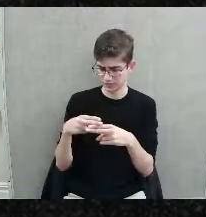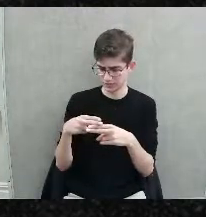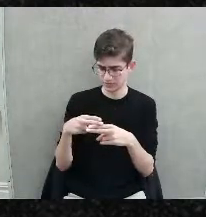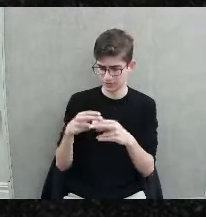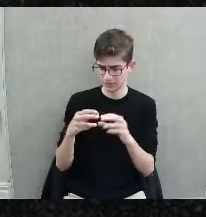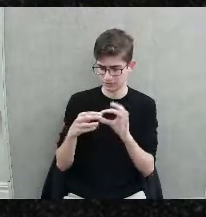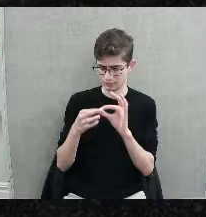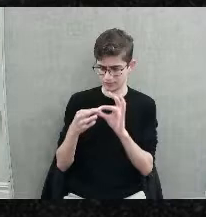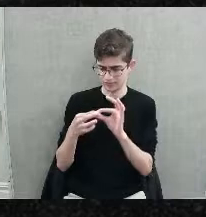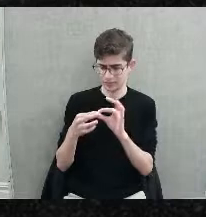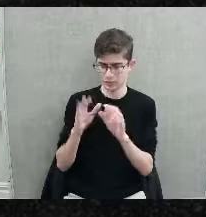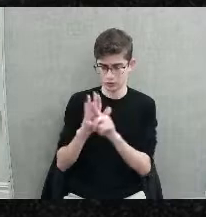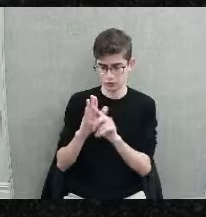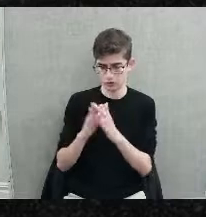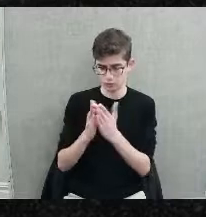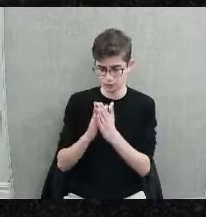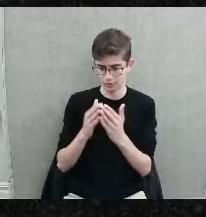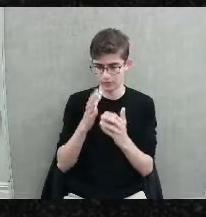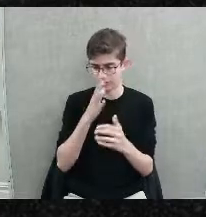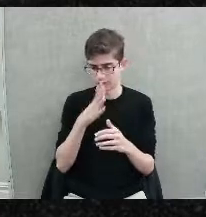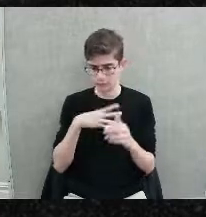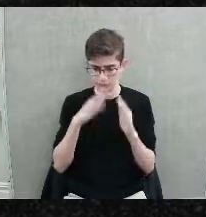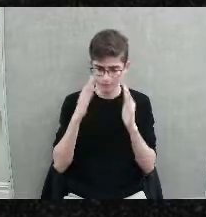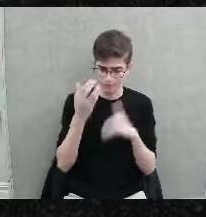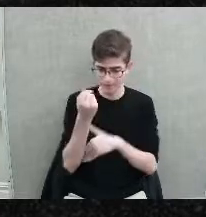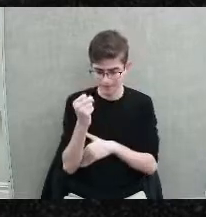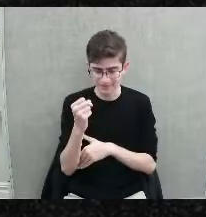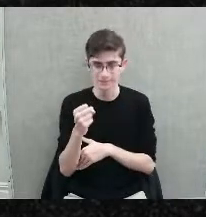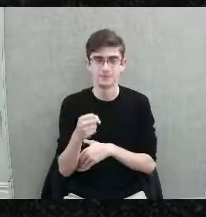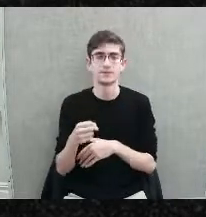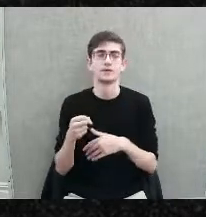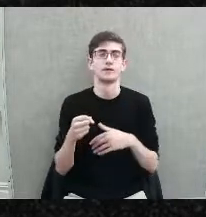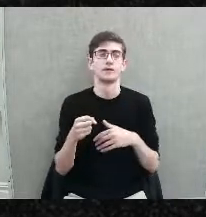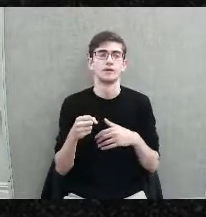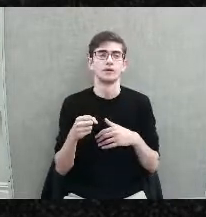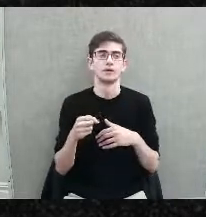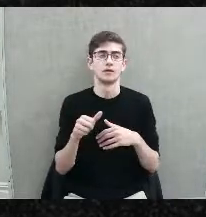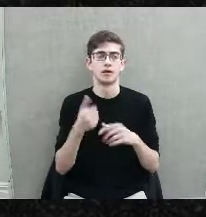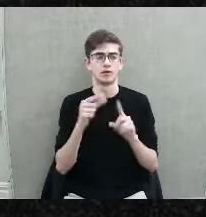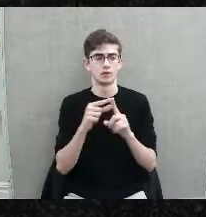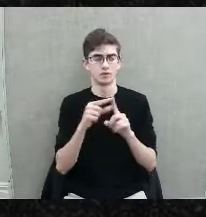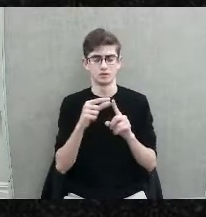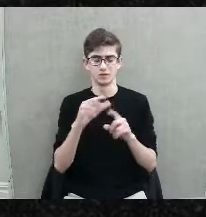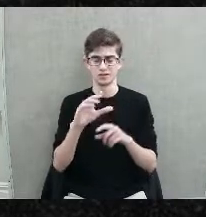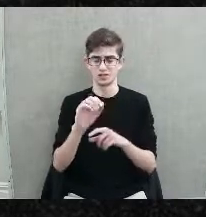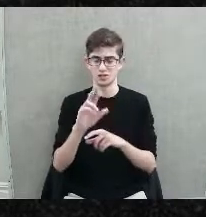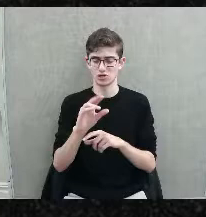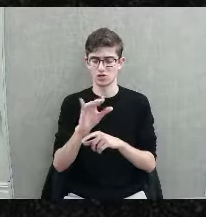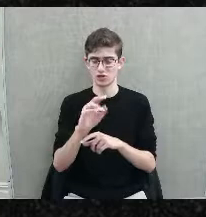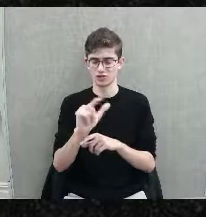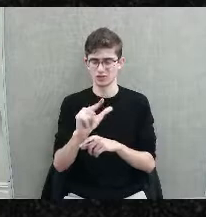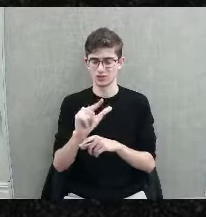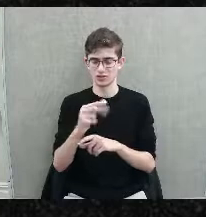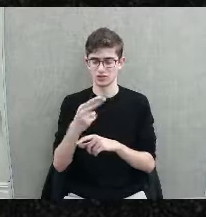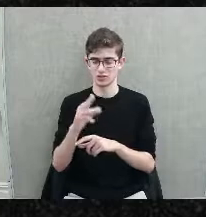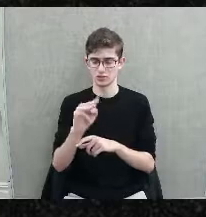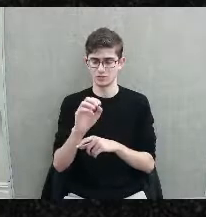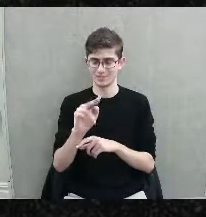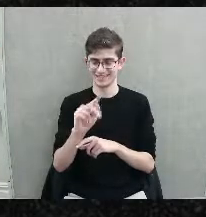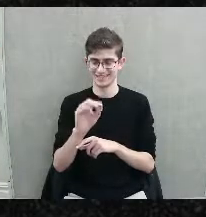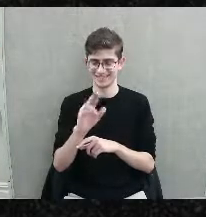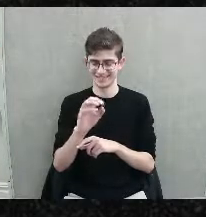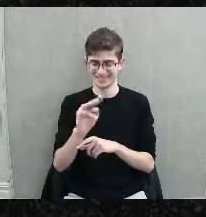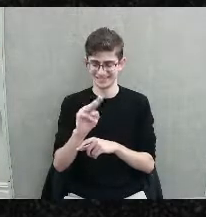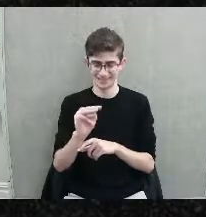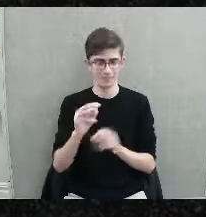feminism, or James Kilgore has the term carceral humanitarianism, sort of looking at ways